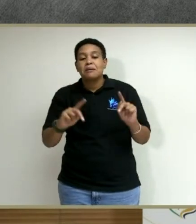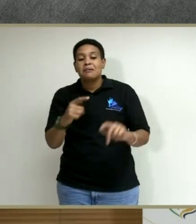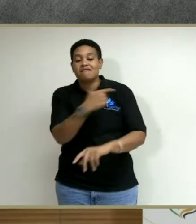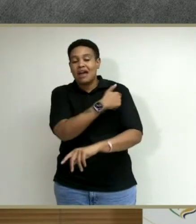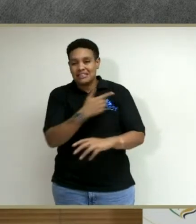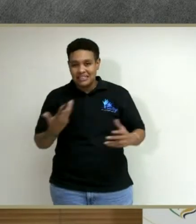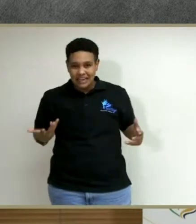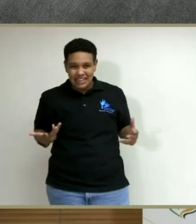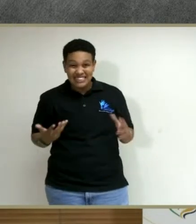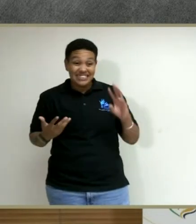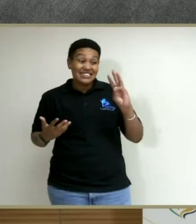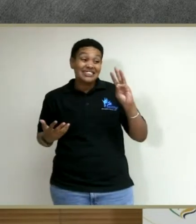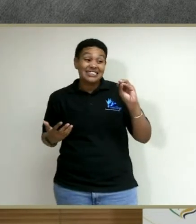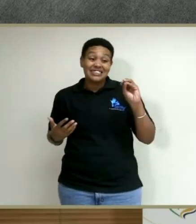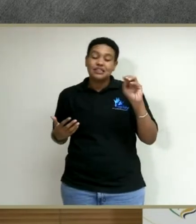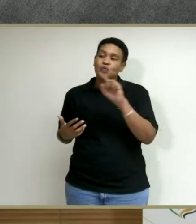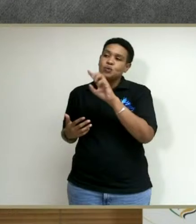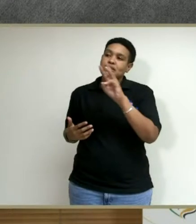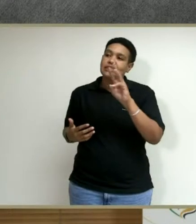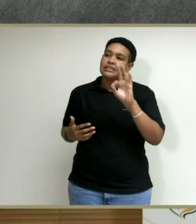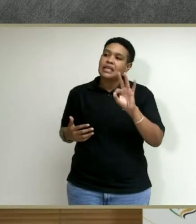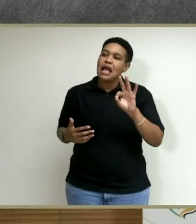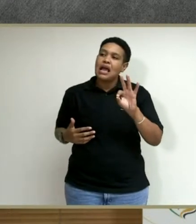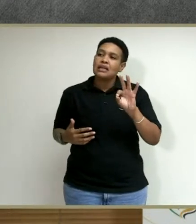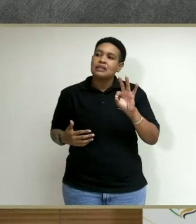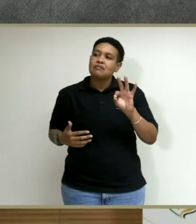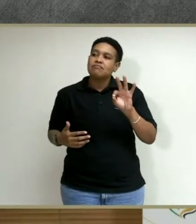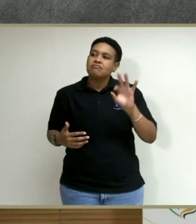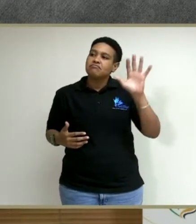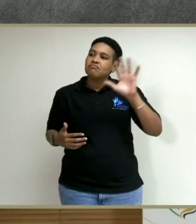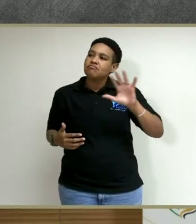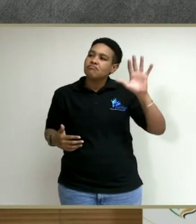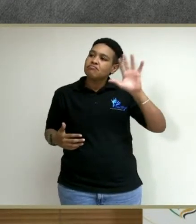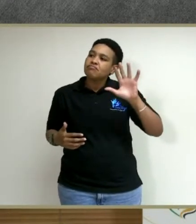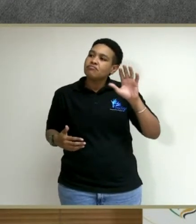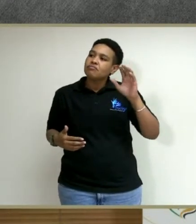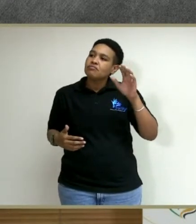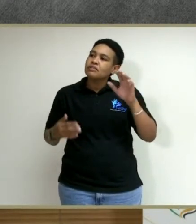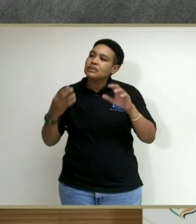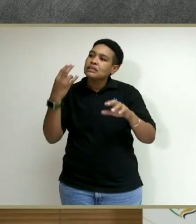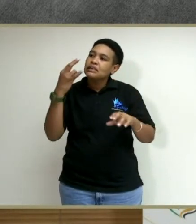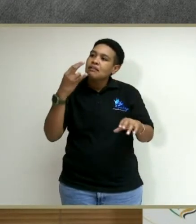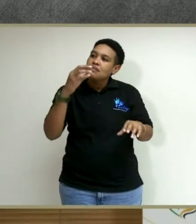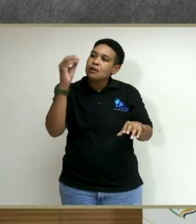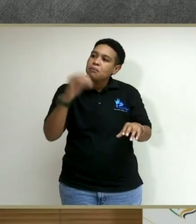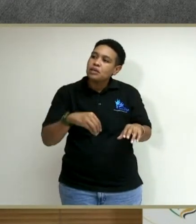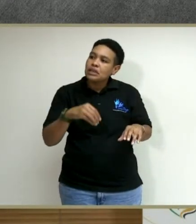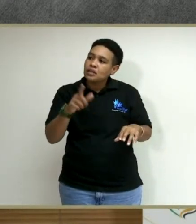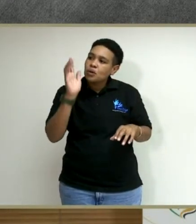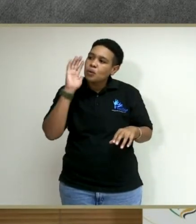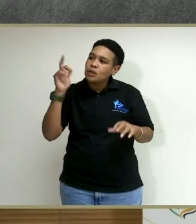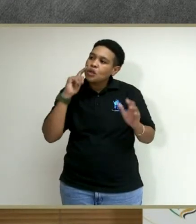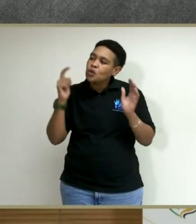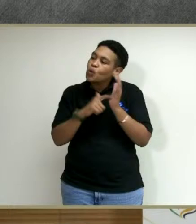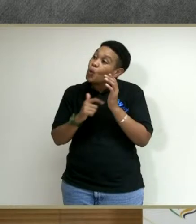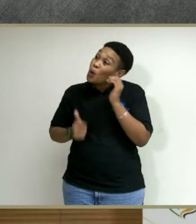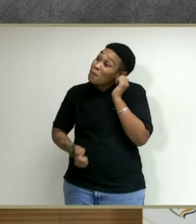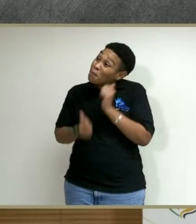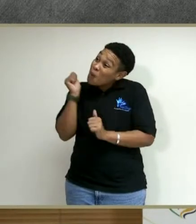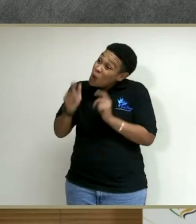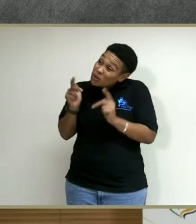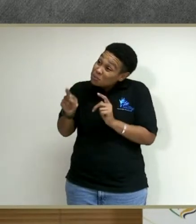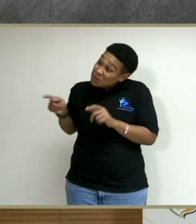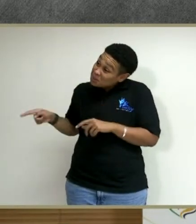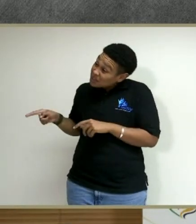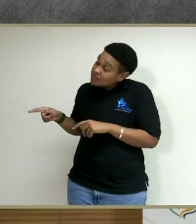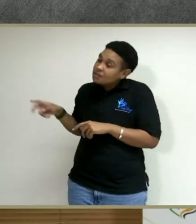vaccinated. 60 to 69, somewhere about 17%. So you will note that the majority of persons are